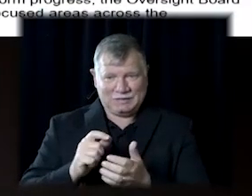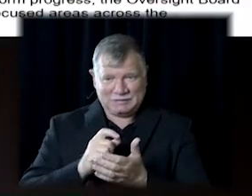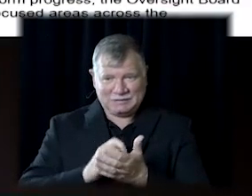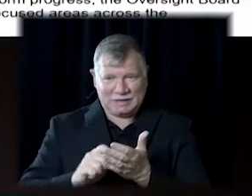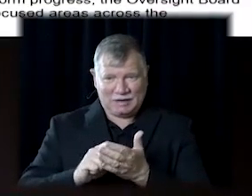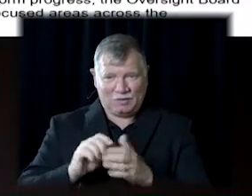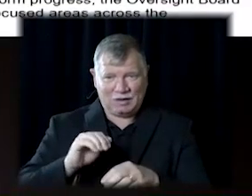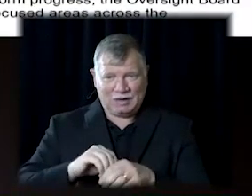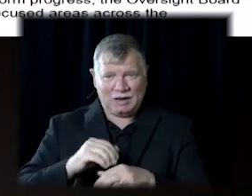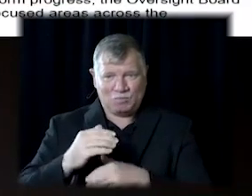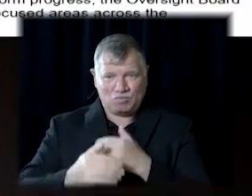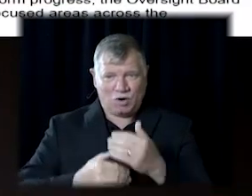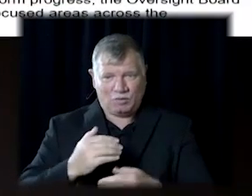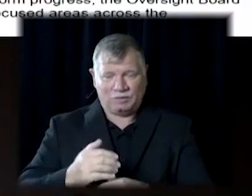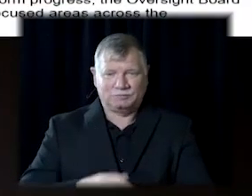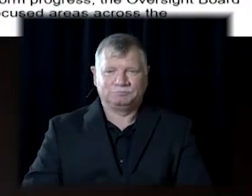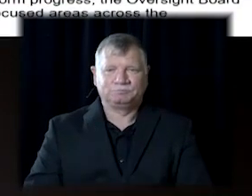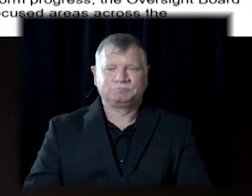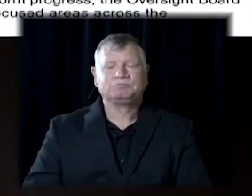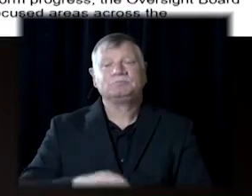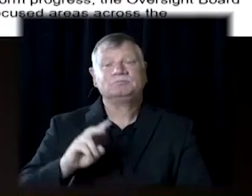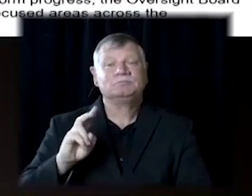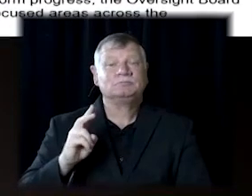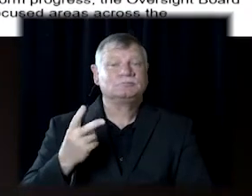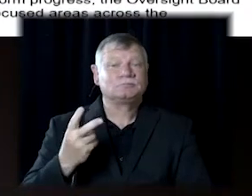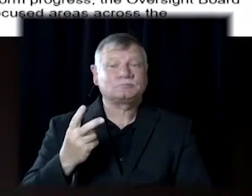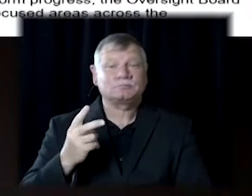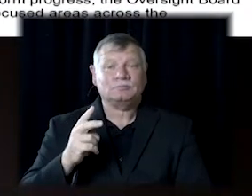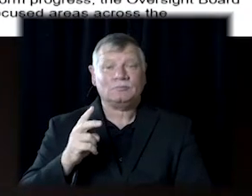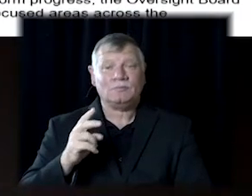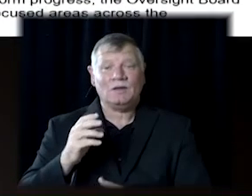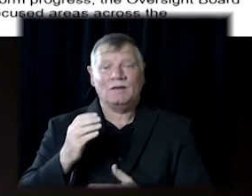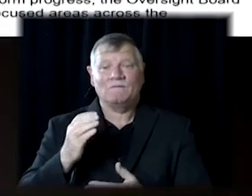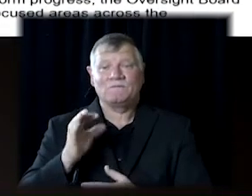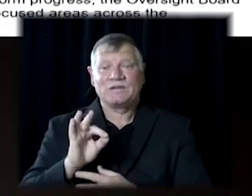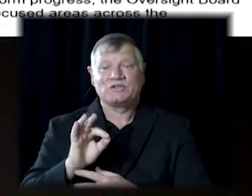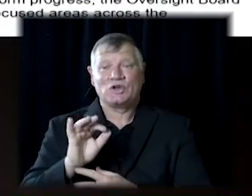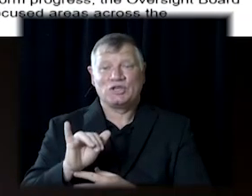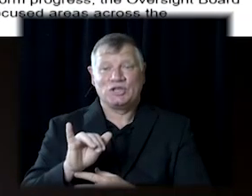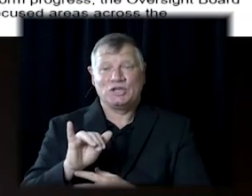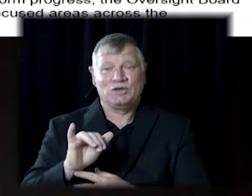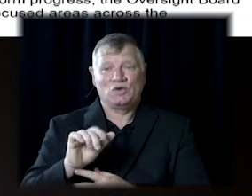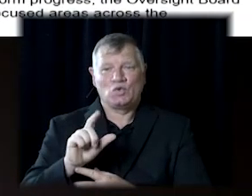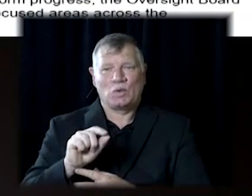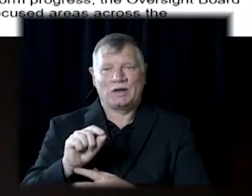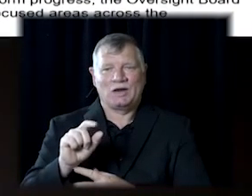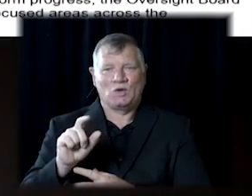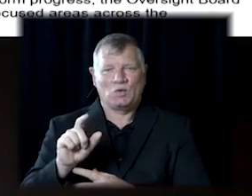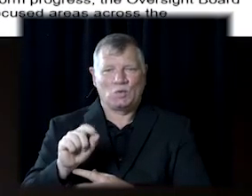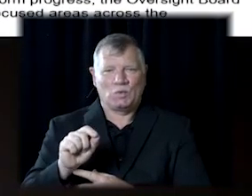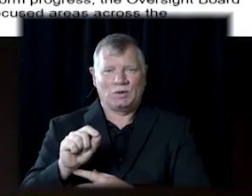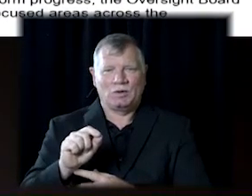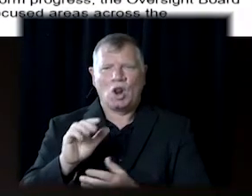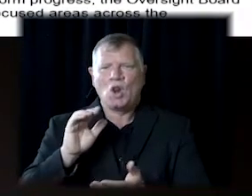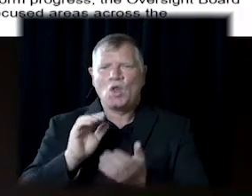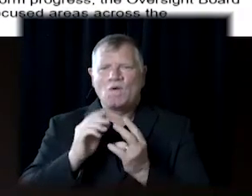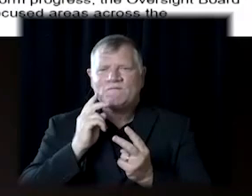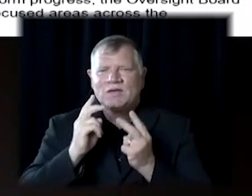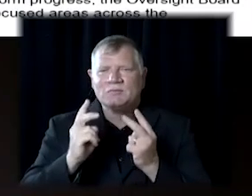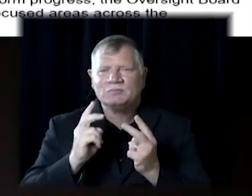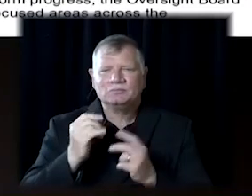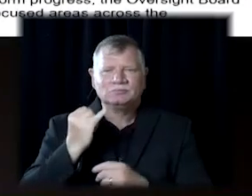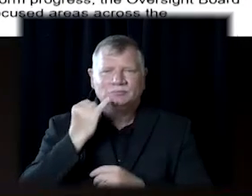progress. Second, the fiscal year 2020 budget included reductions in low visibility spend areas, such